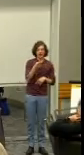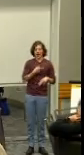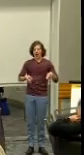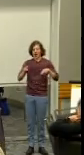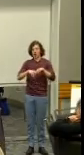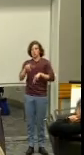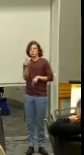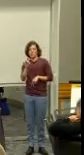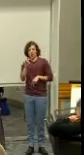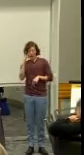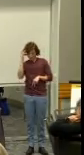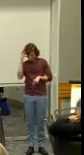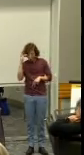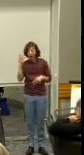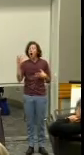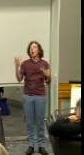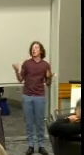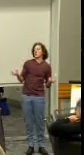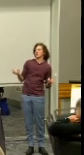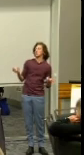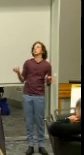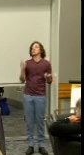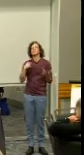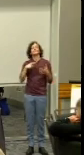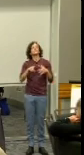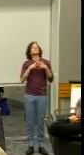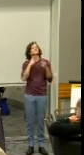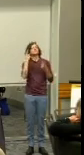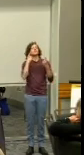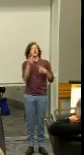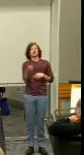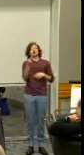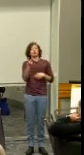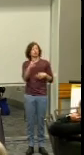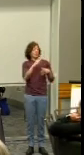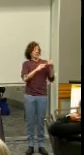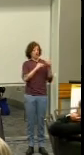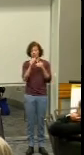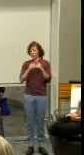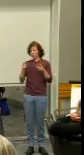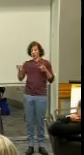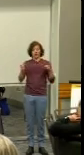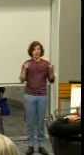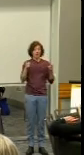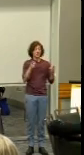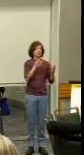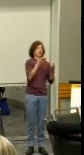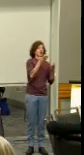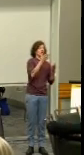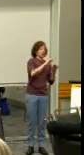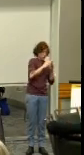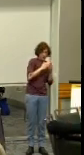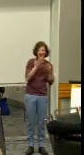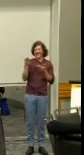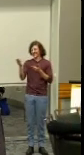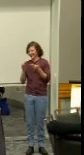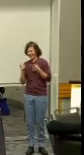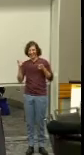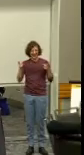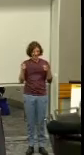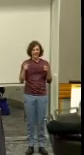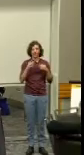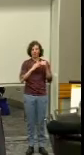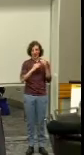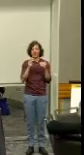One, when we started looking at making 2 of the buildings a community and services building, this area did get rezoned. So